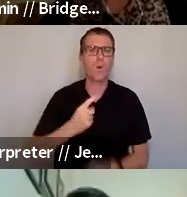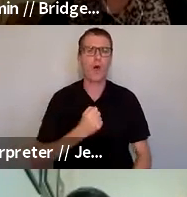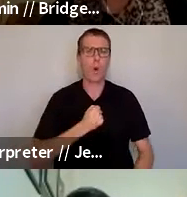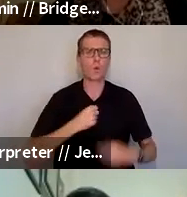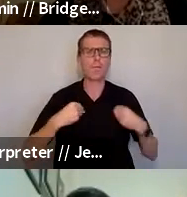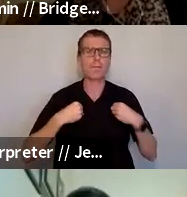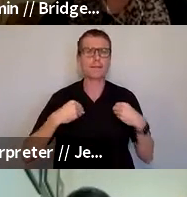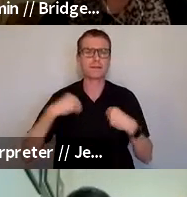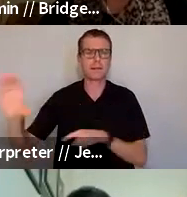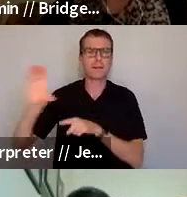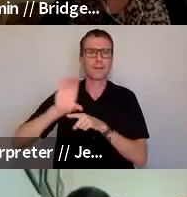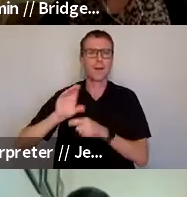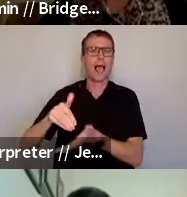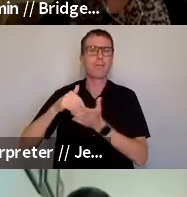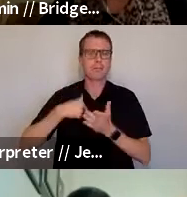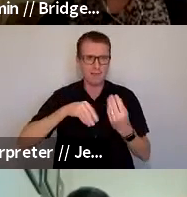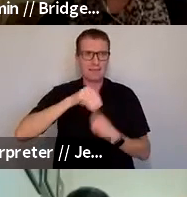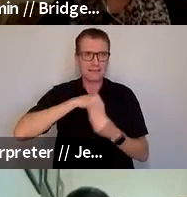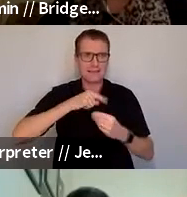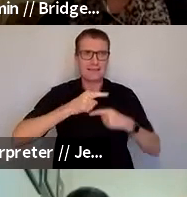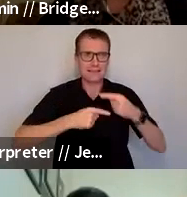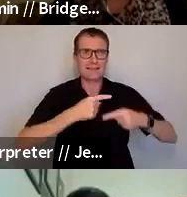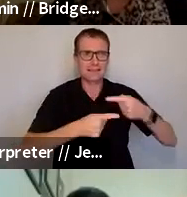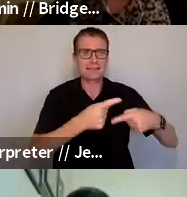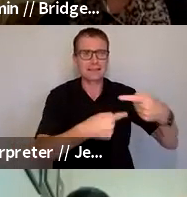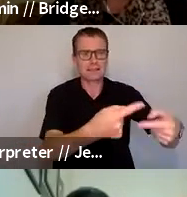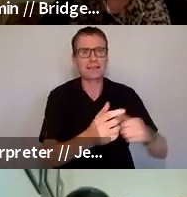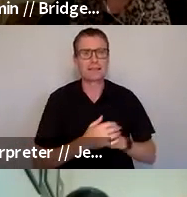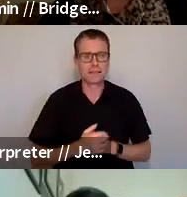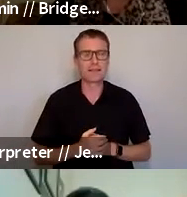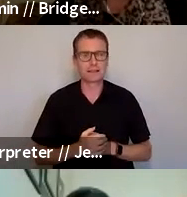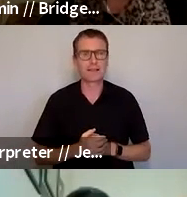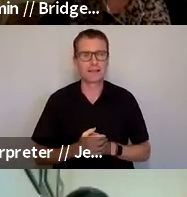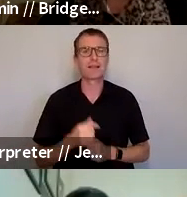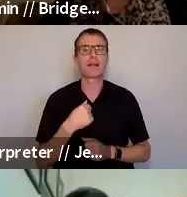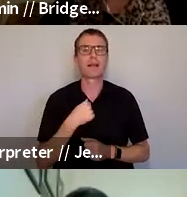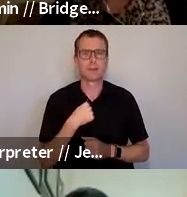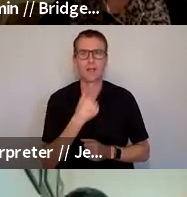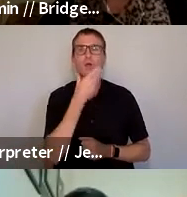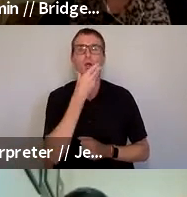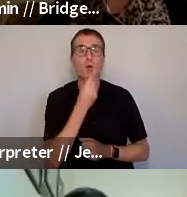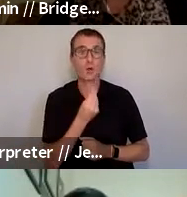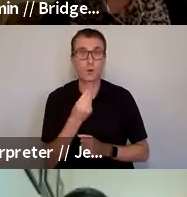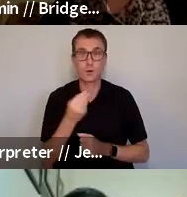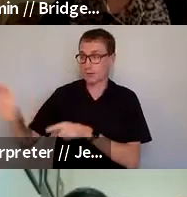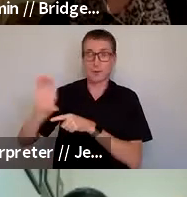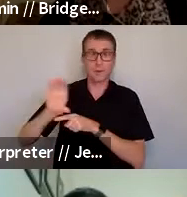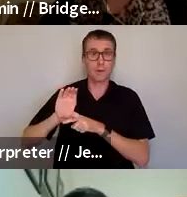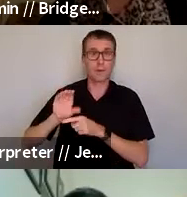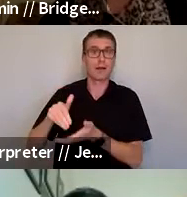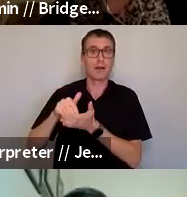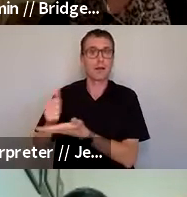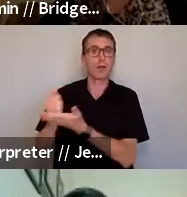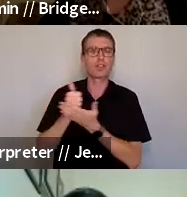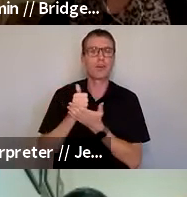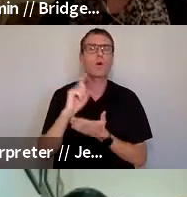funds to keep going, which we've been using to support audio describing the ballet. And a couple of things